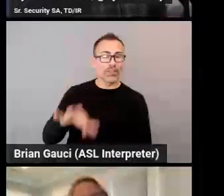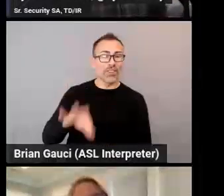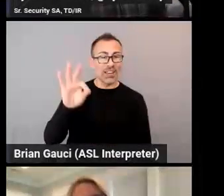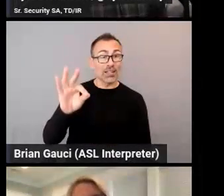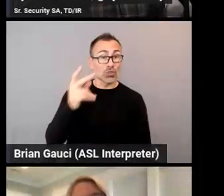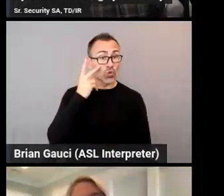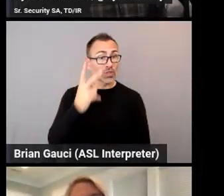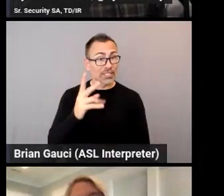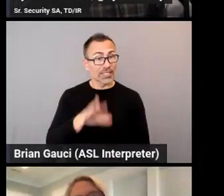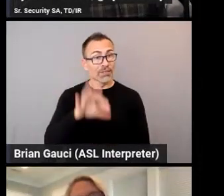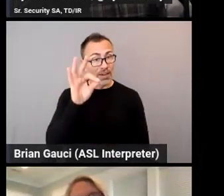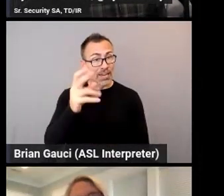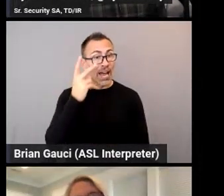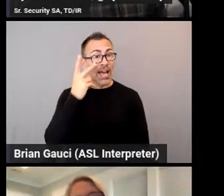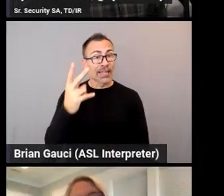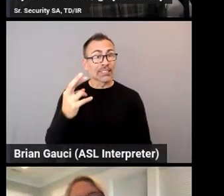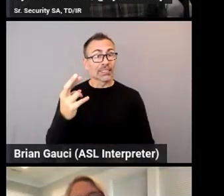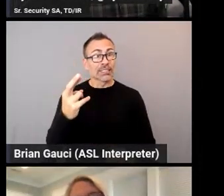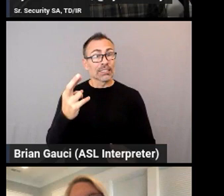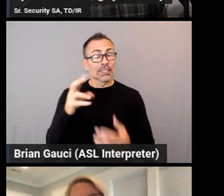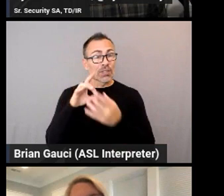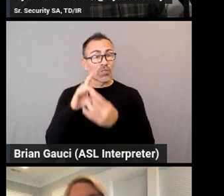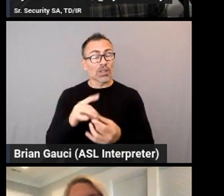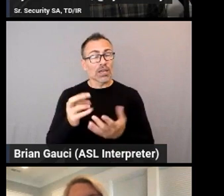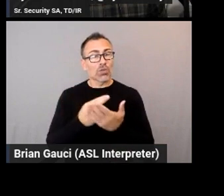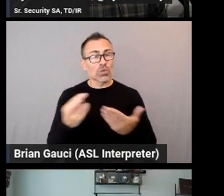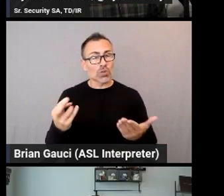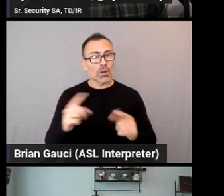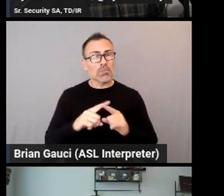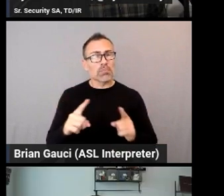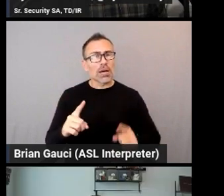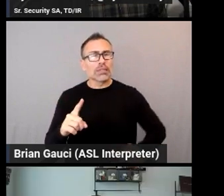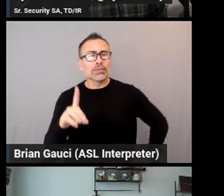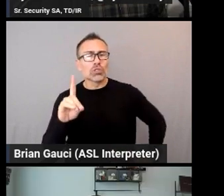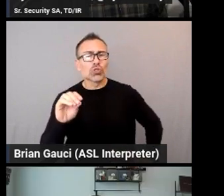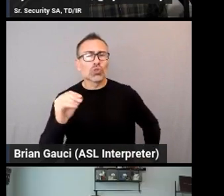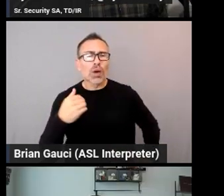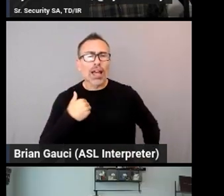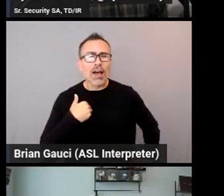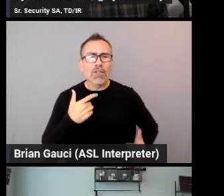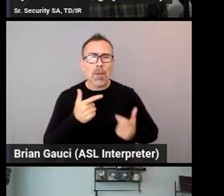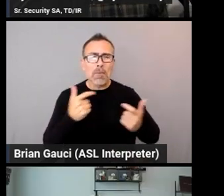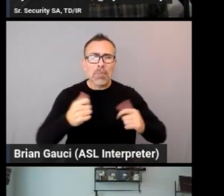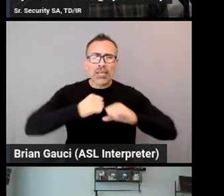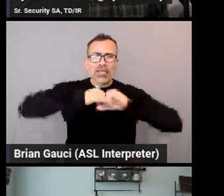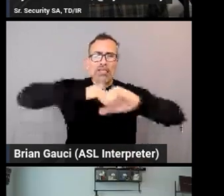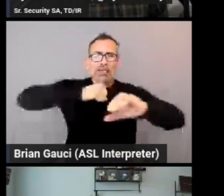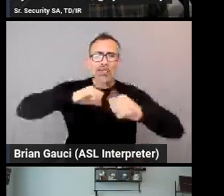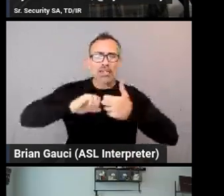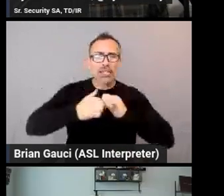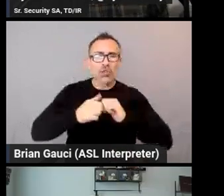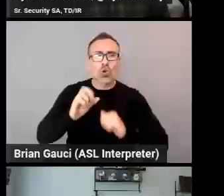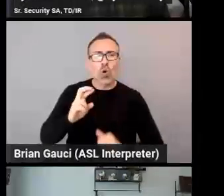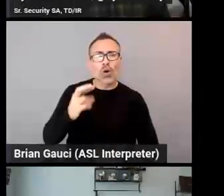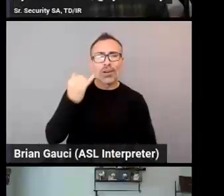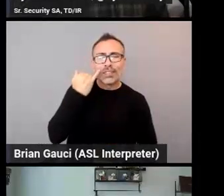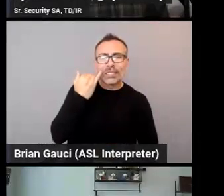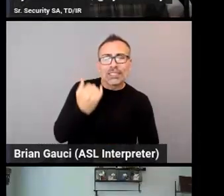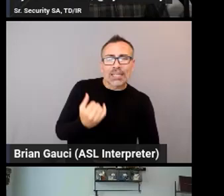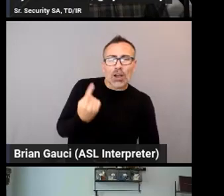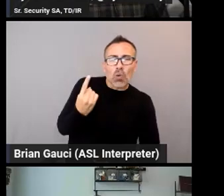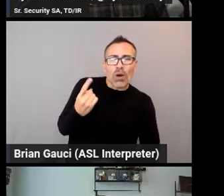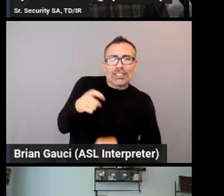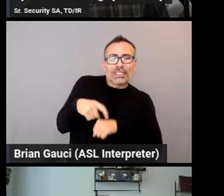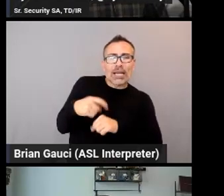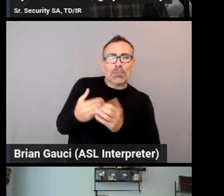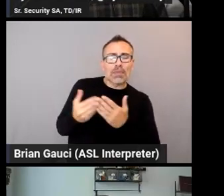the related resources, but do I have a bigger security issue here, or is this a kind of a singular thing that's